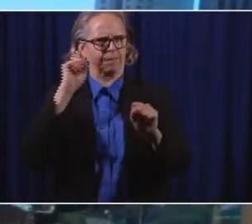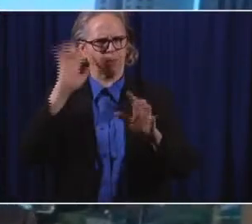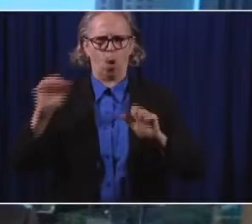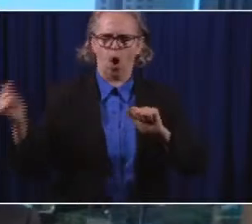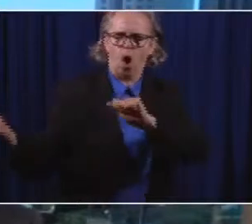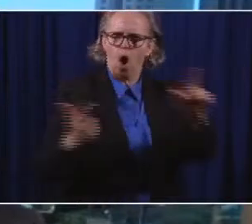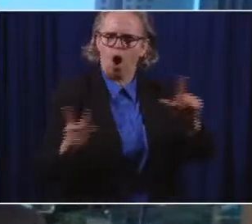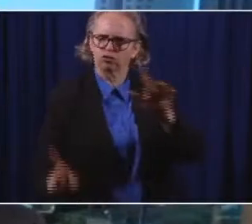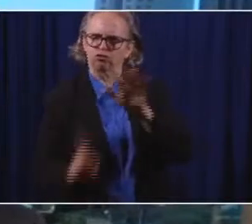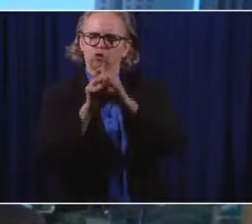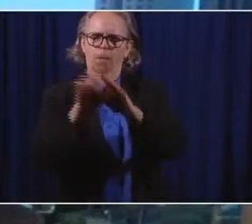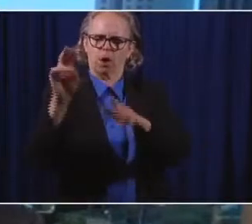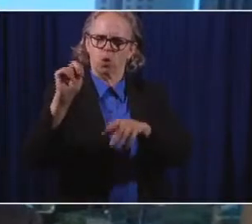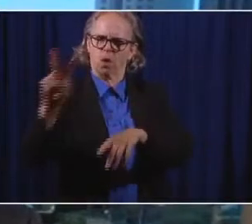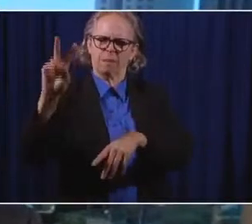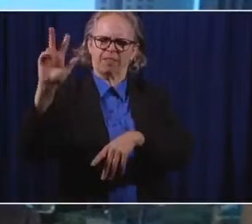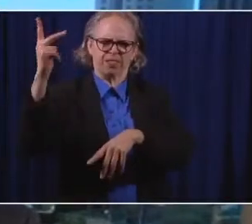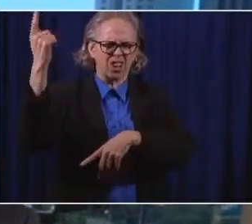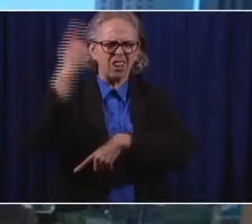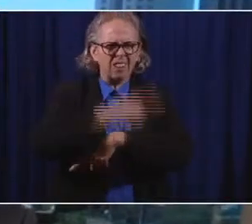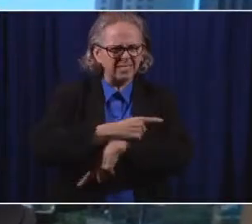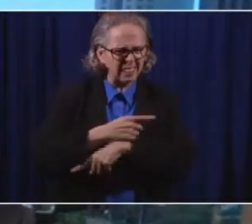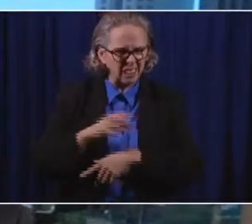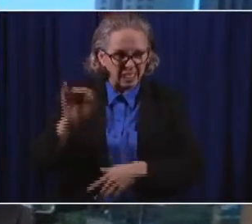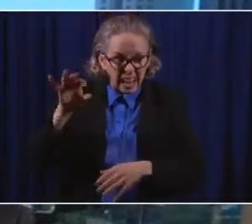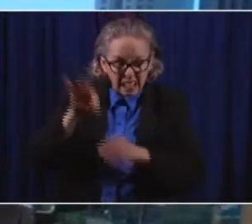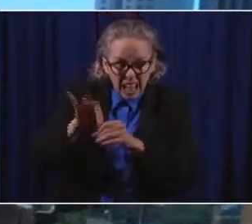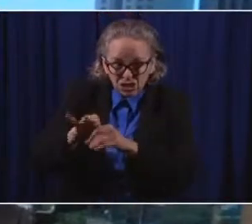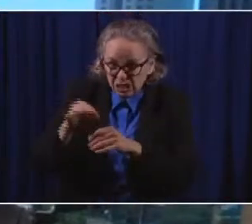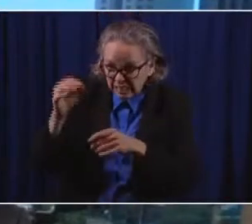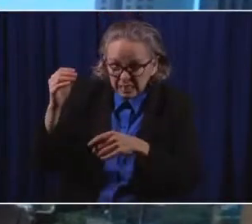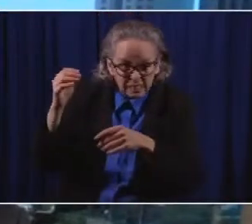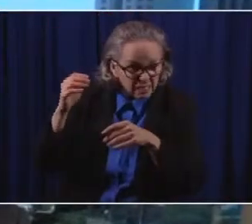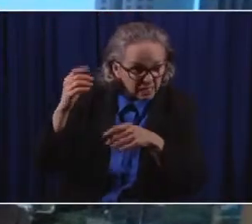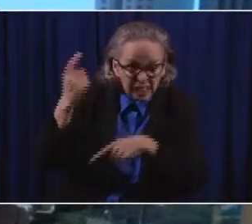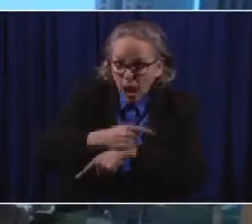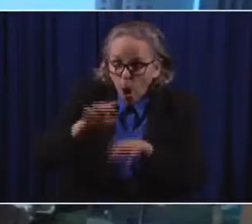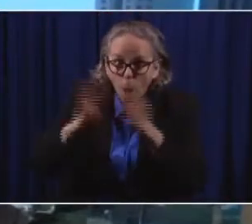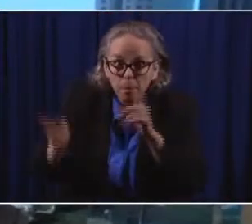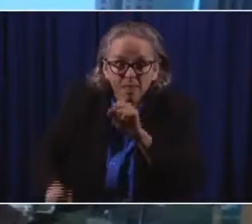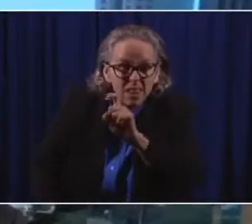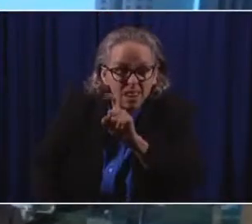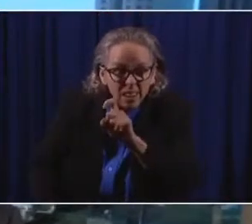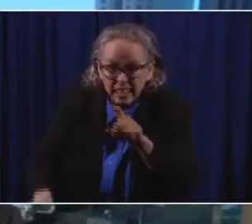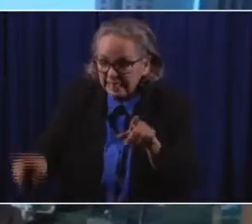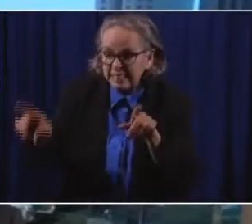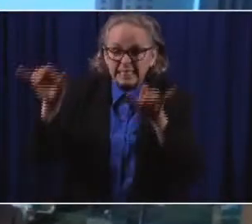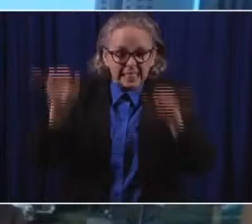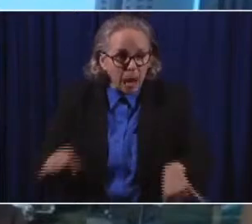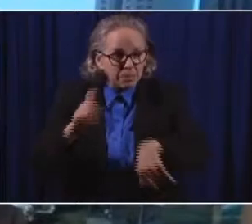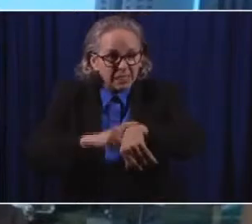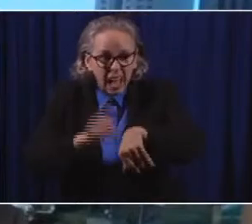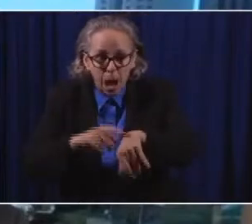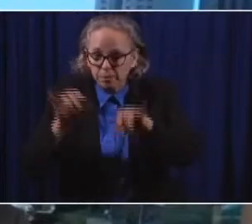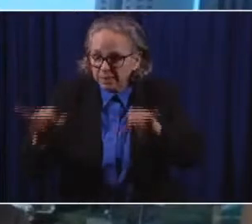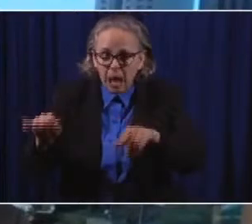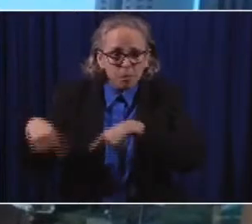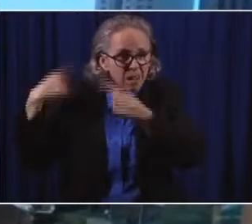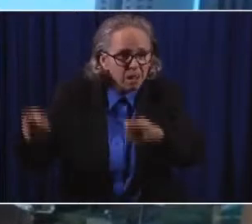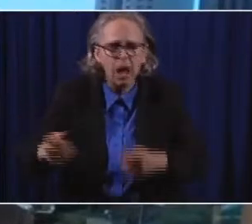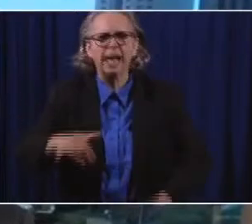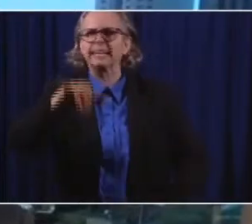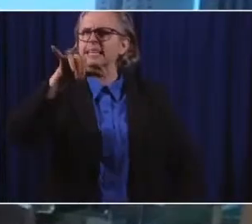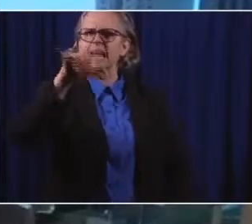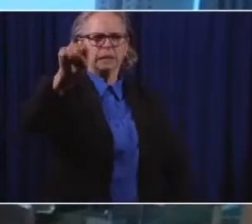scheduled? It of course will. Election day is unchangeable. The first Tuesday after the first Monday in November is